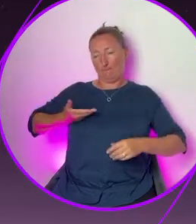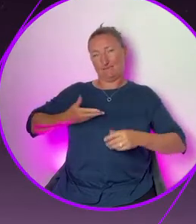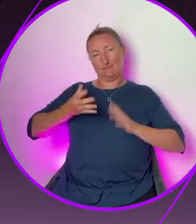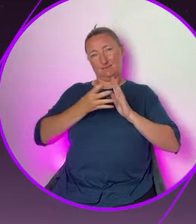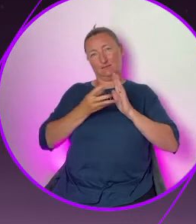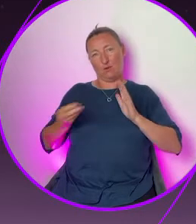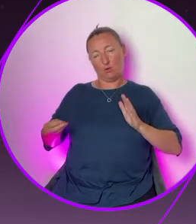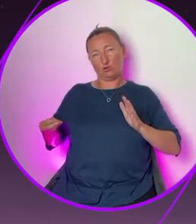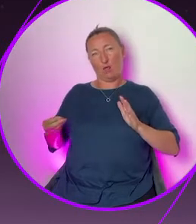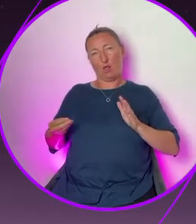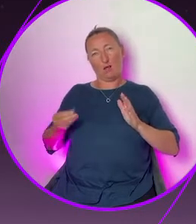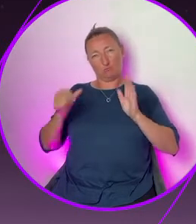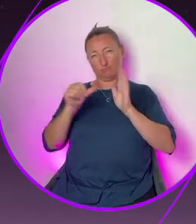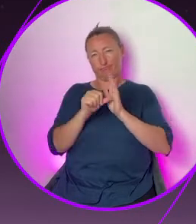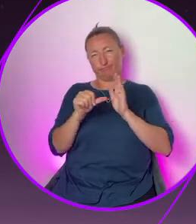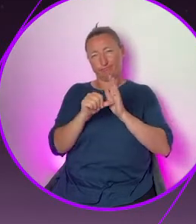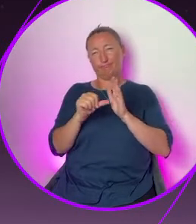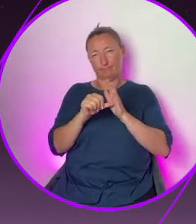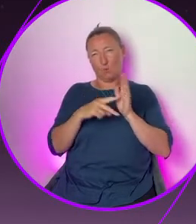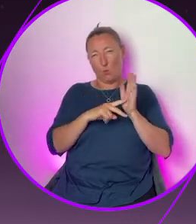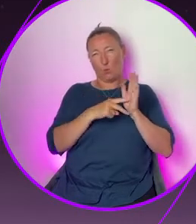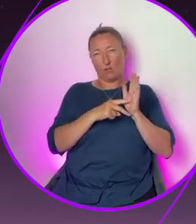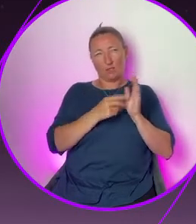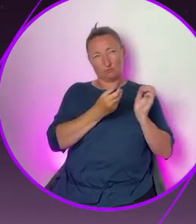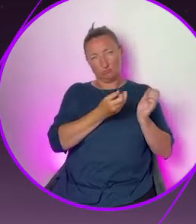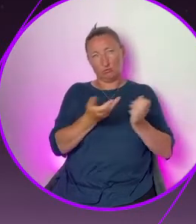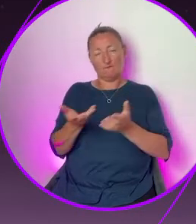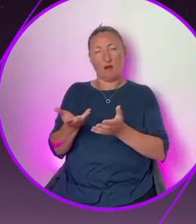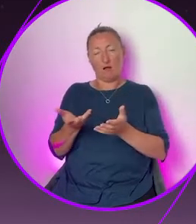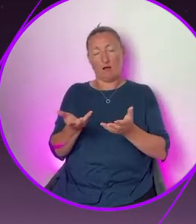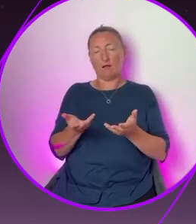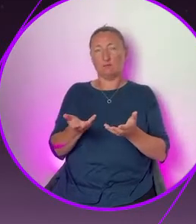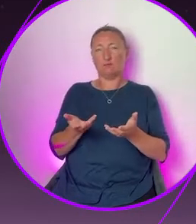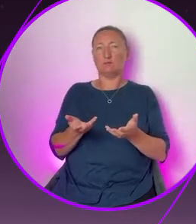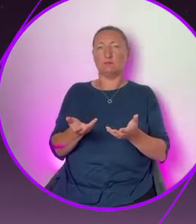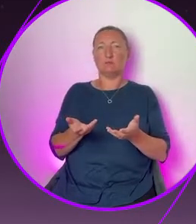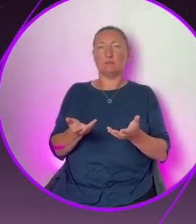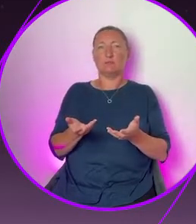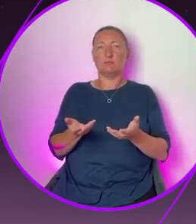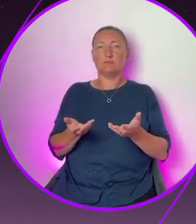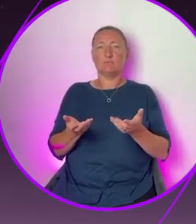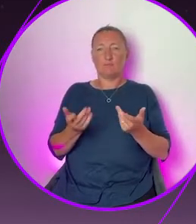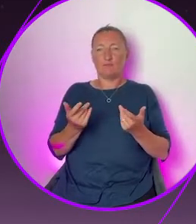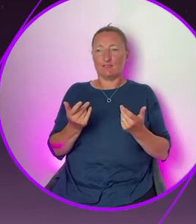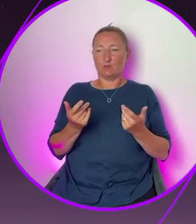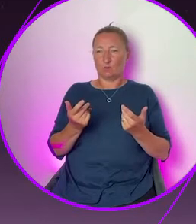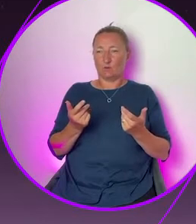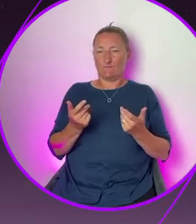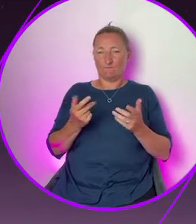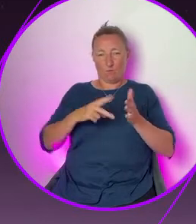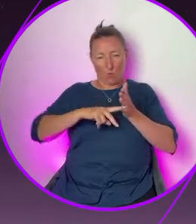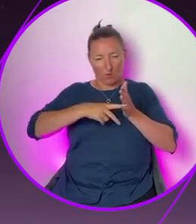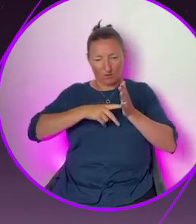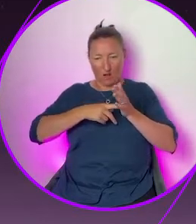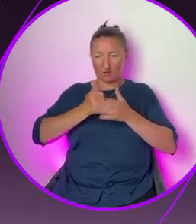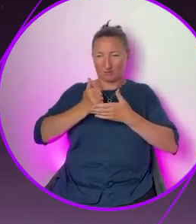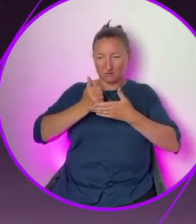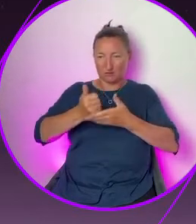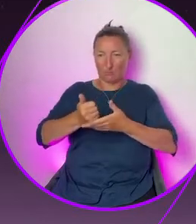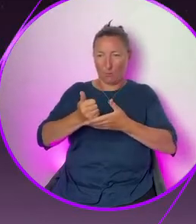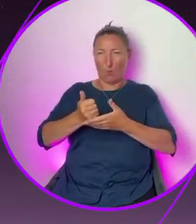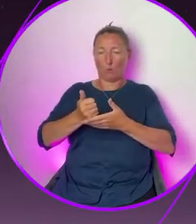which is really difficult for organisations to provide in terms of providing this systemic support for these kinds of